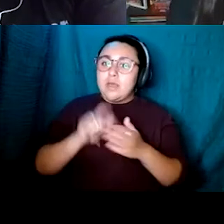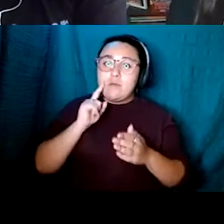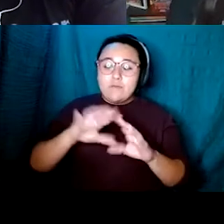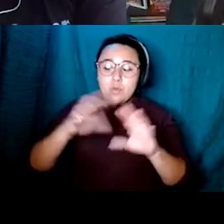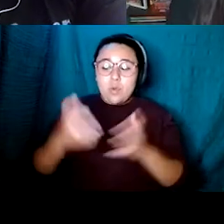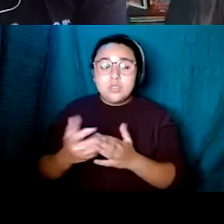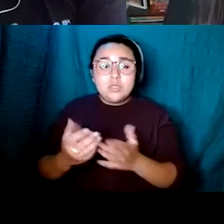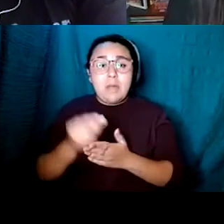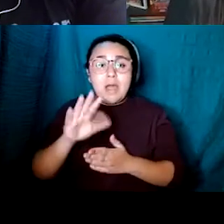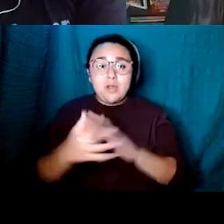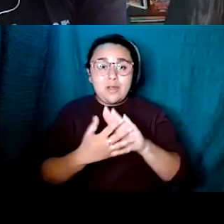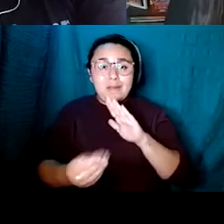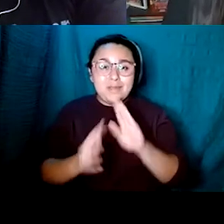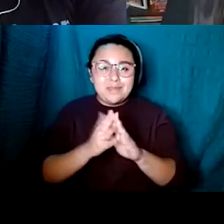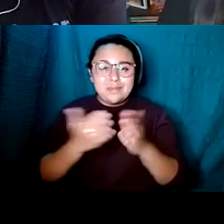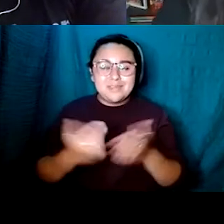copy.